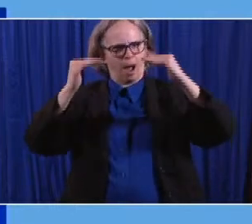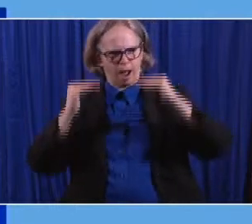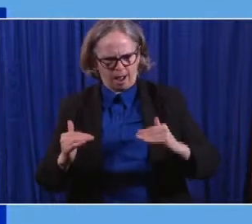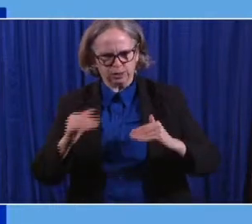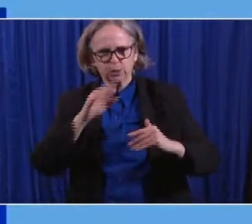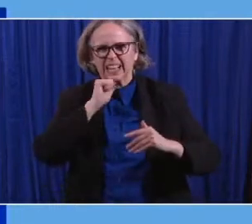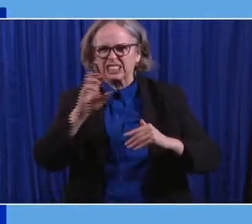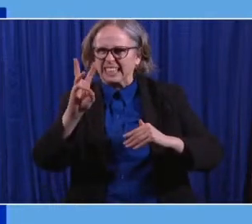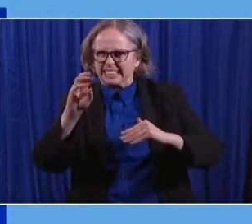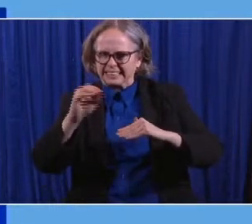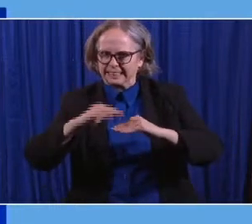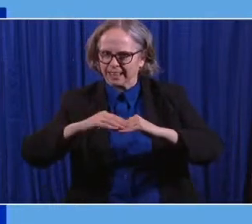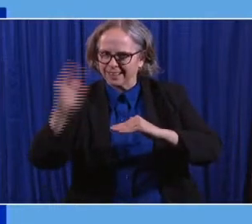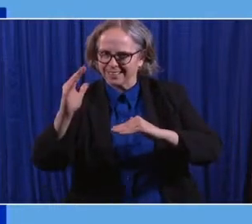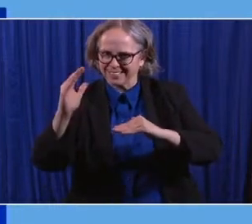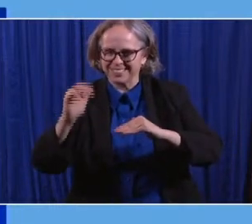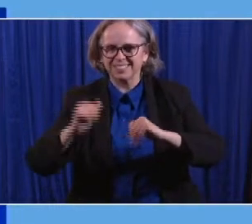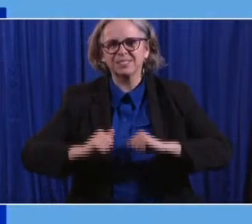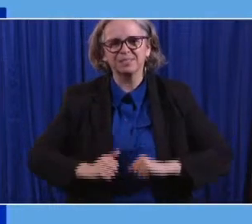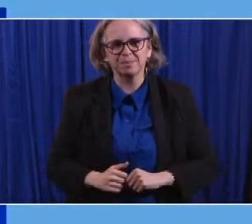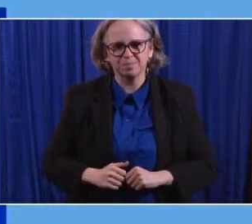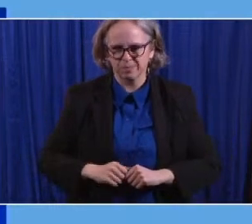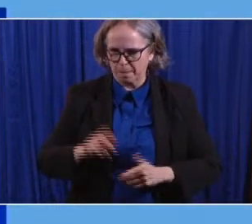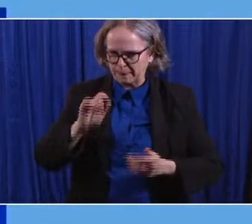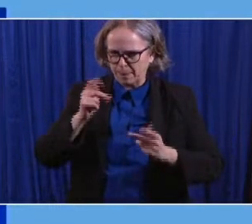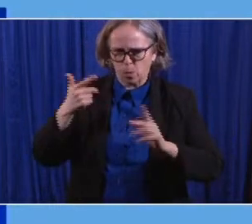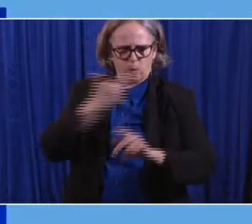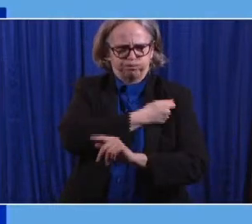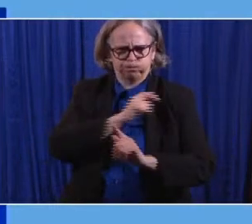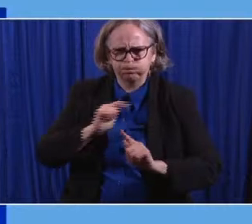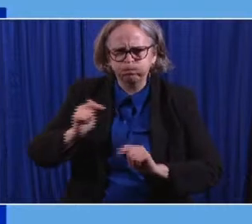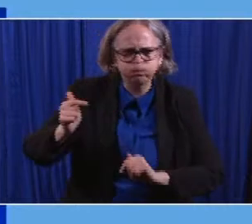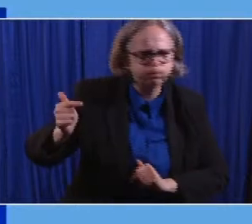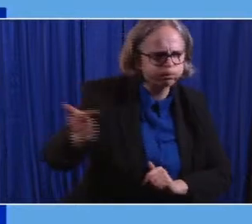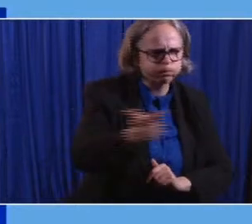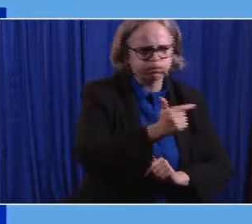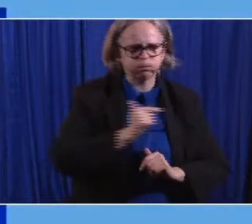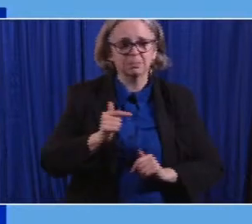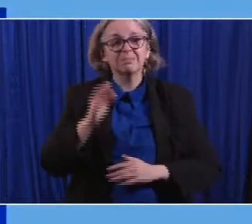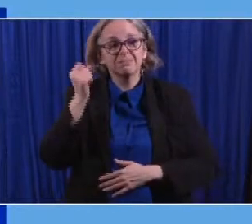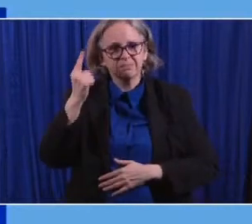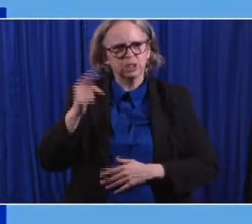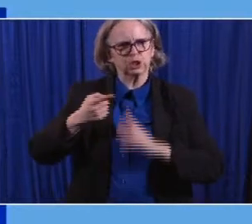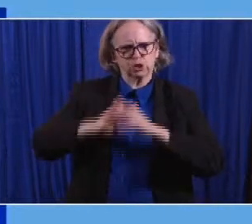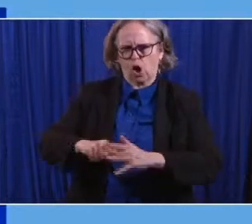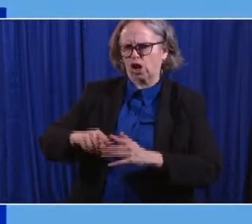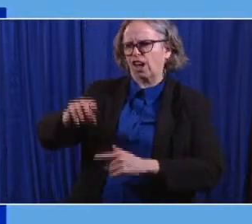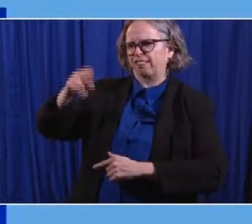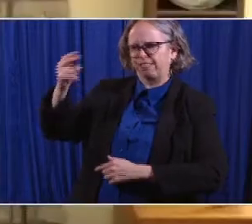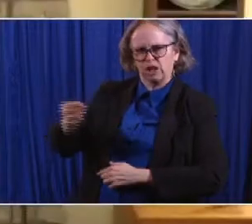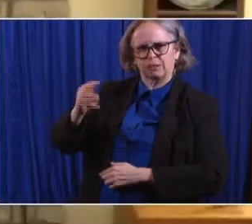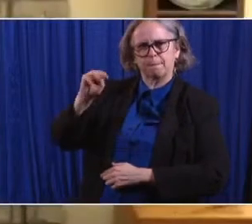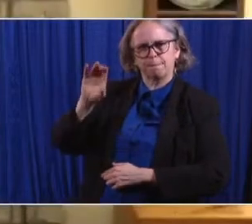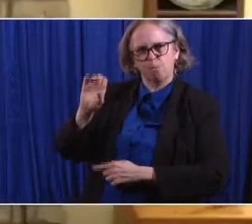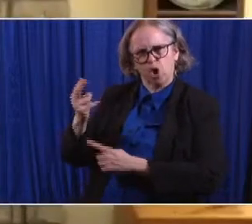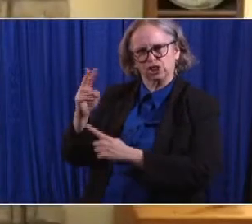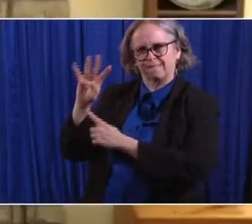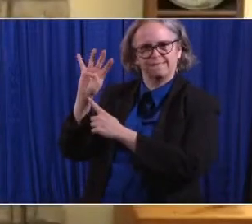is eligible. And again, this will go into effect on Thursday.